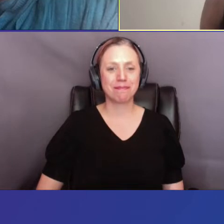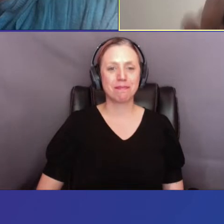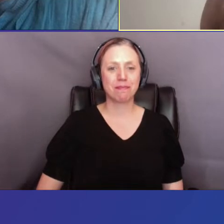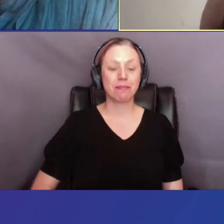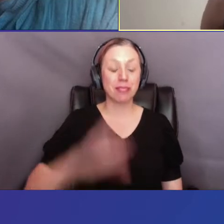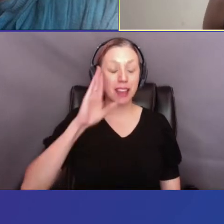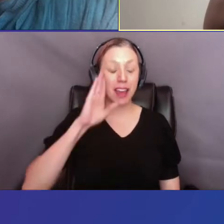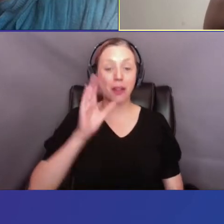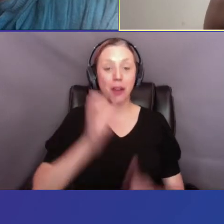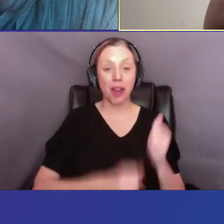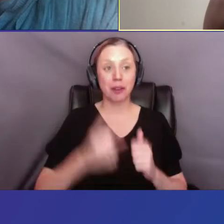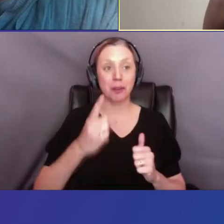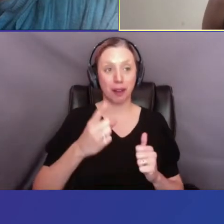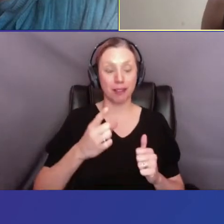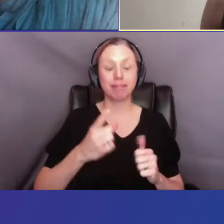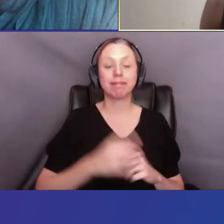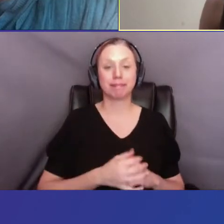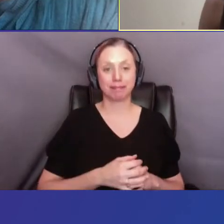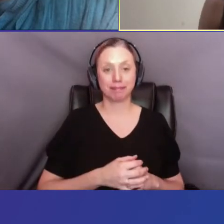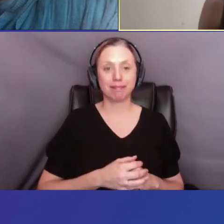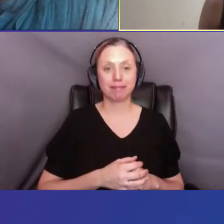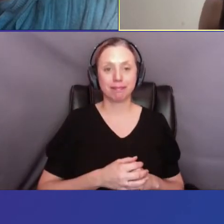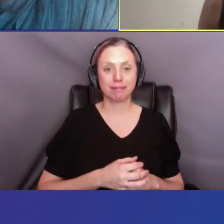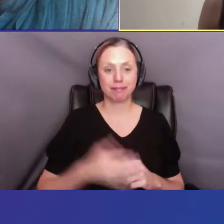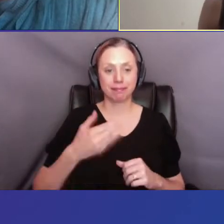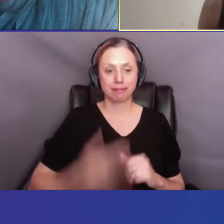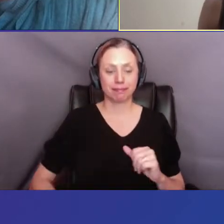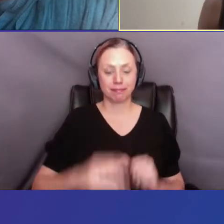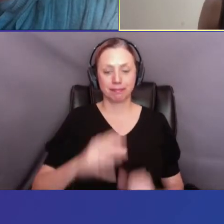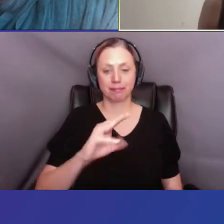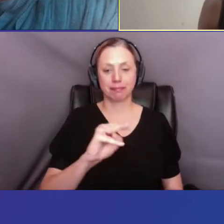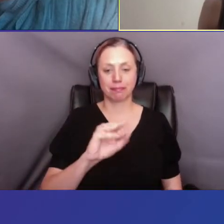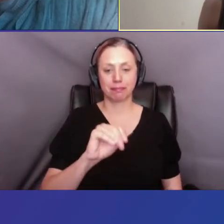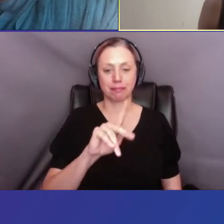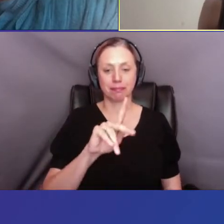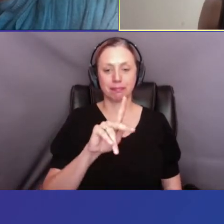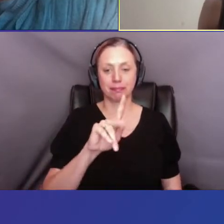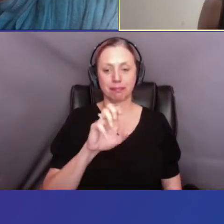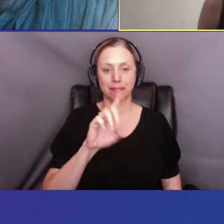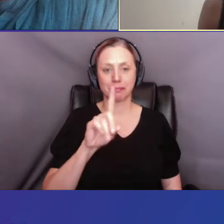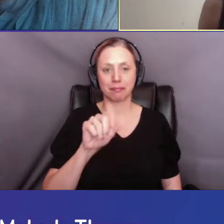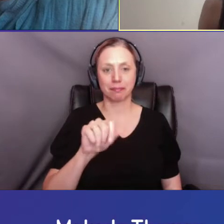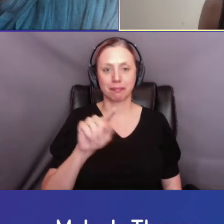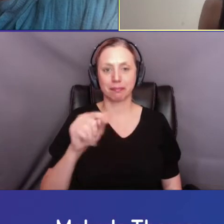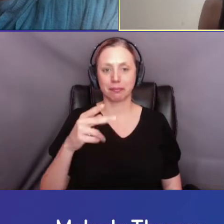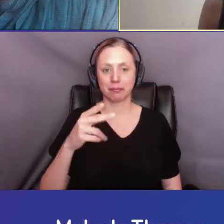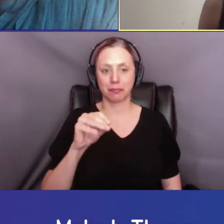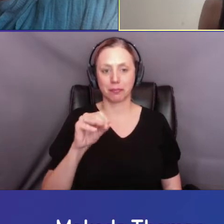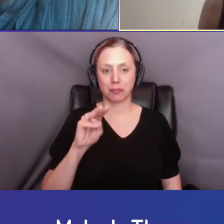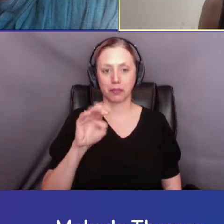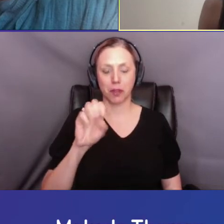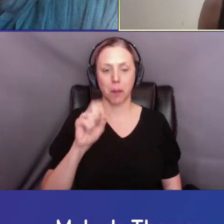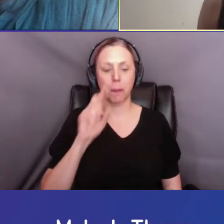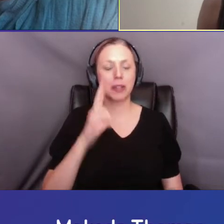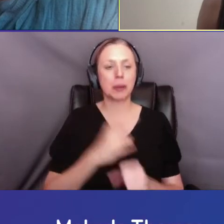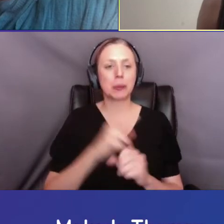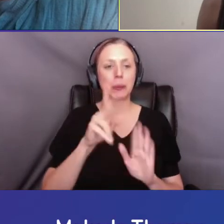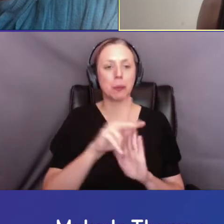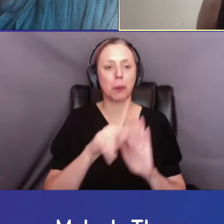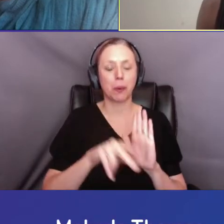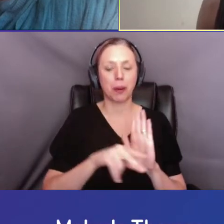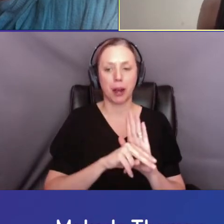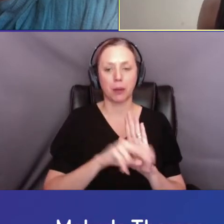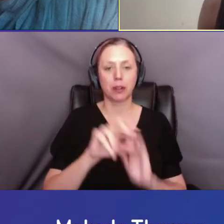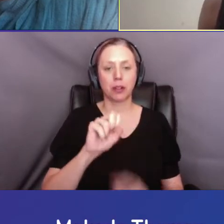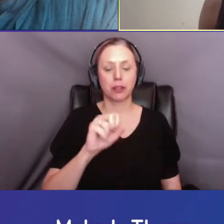Hello, everyone. My name is Makeda Thomas, and I use she, her pronouns. I'm